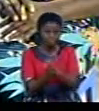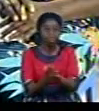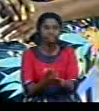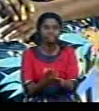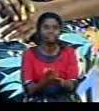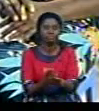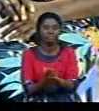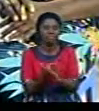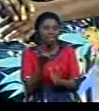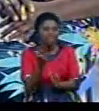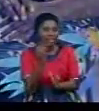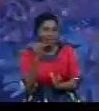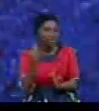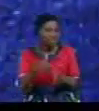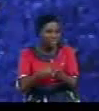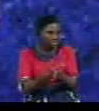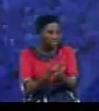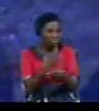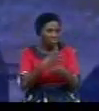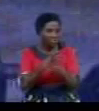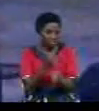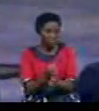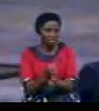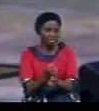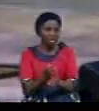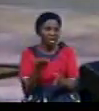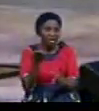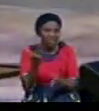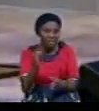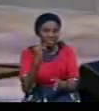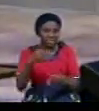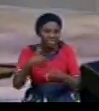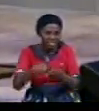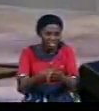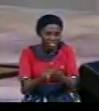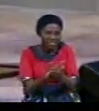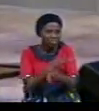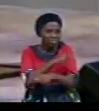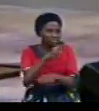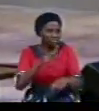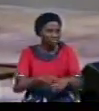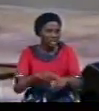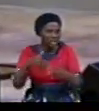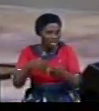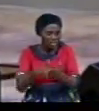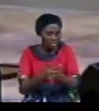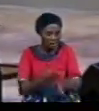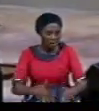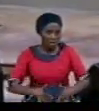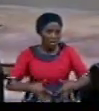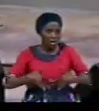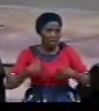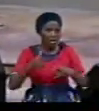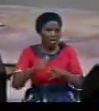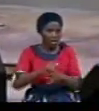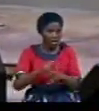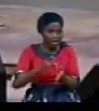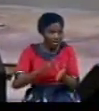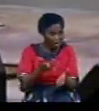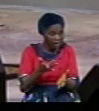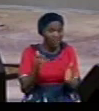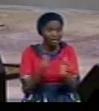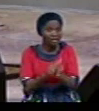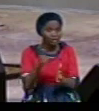is a new creation and there is a new nature and there is a new lifestyle you become the